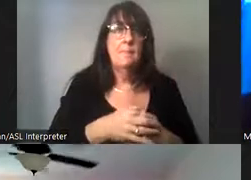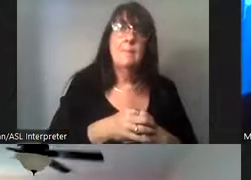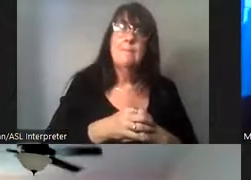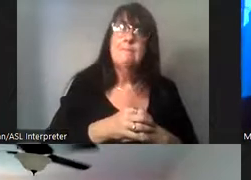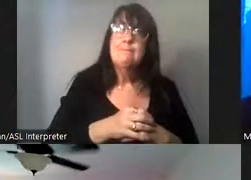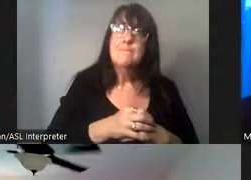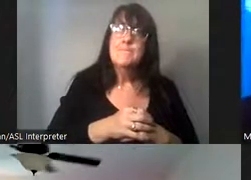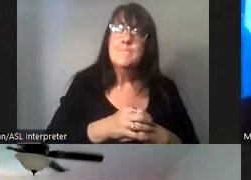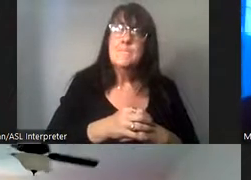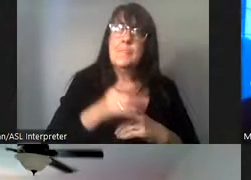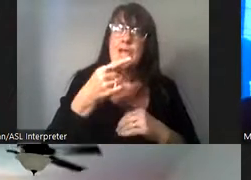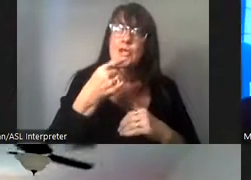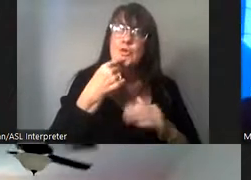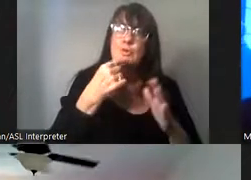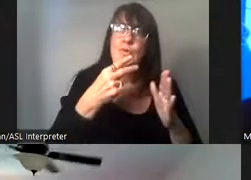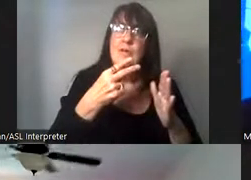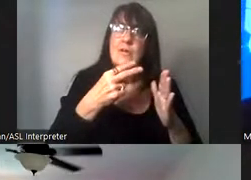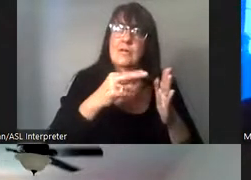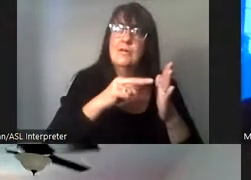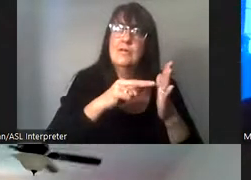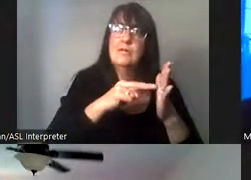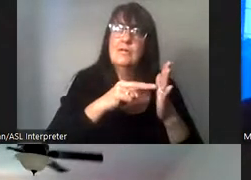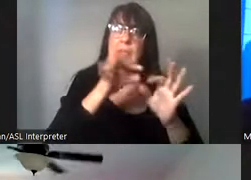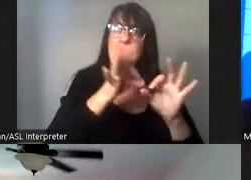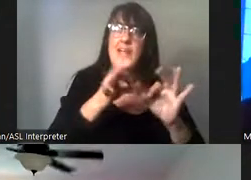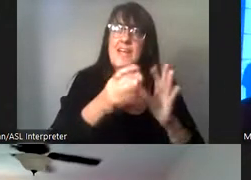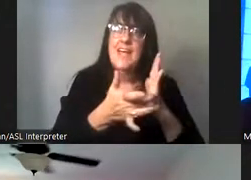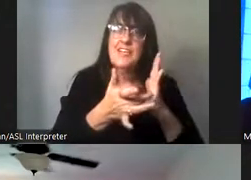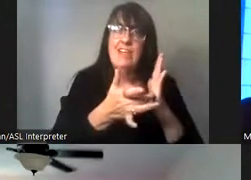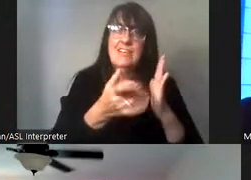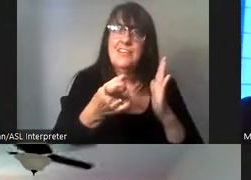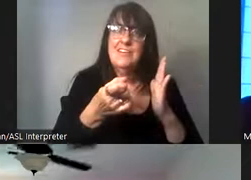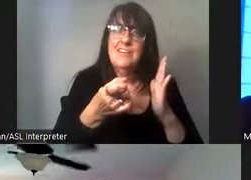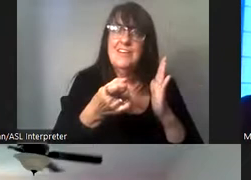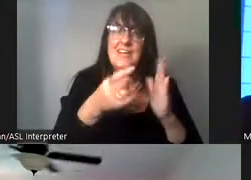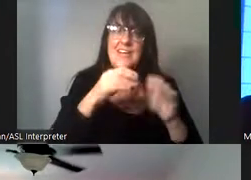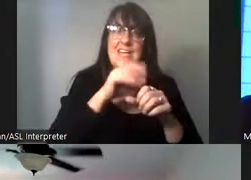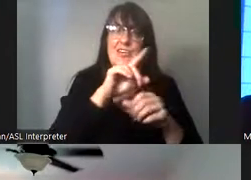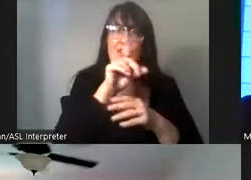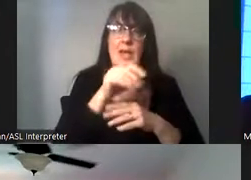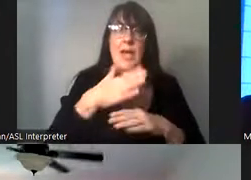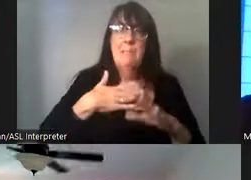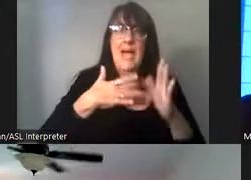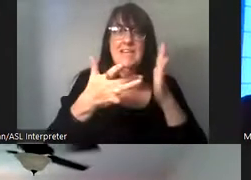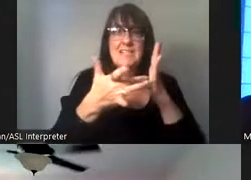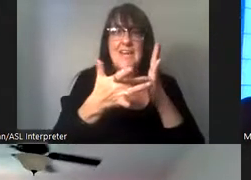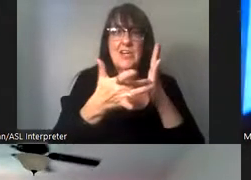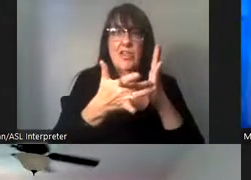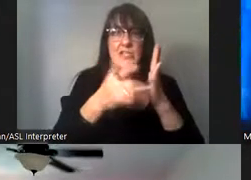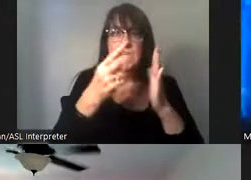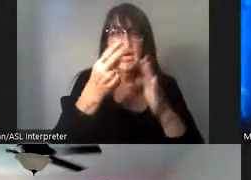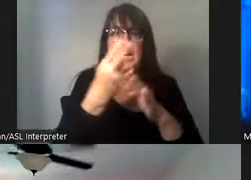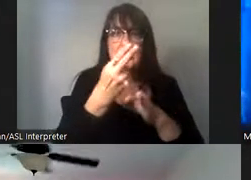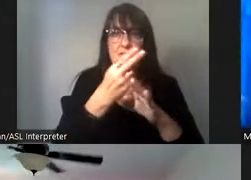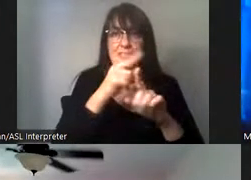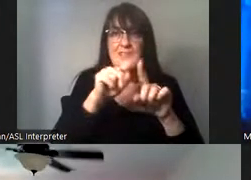Can you define technology in your question so I understand right. how to answer? Oh, seriously. And my technology is just, I use a different word than you